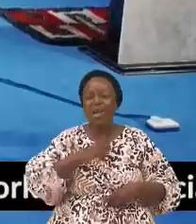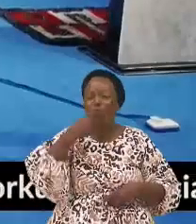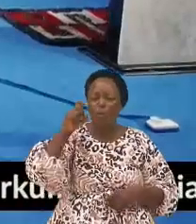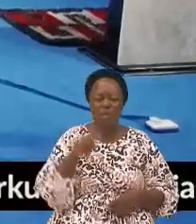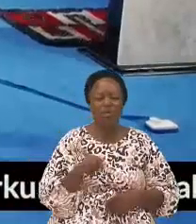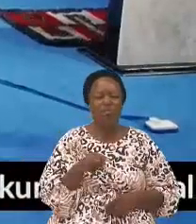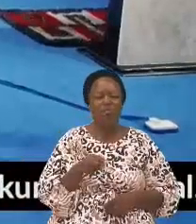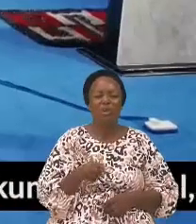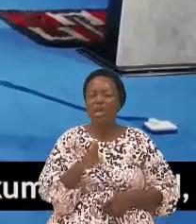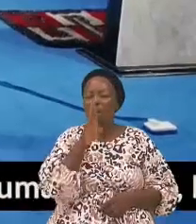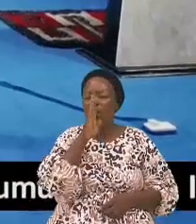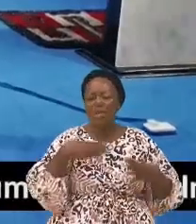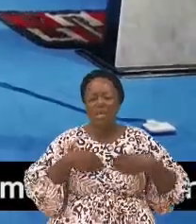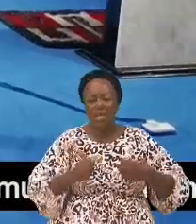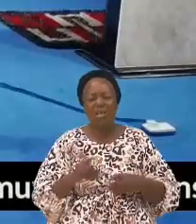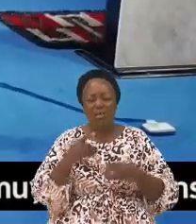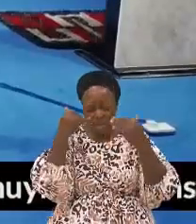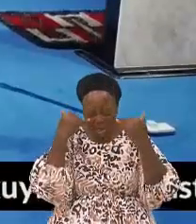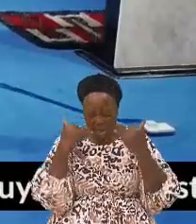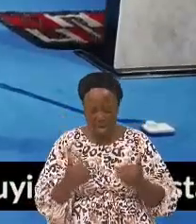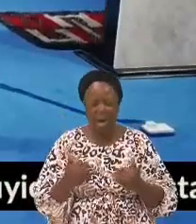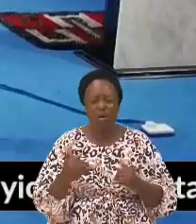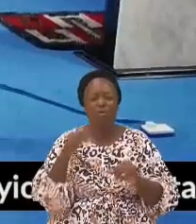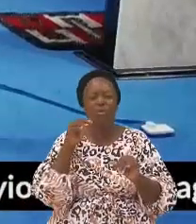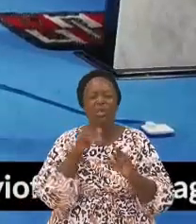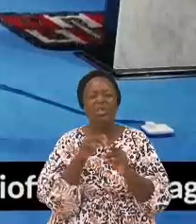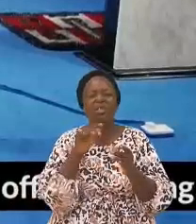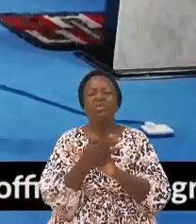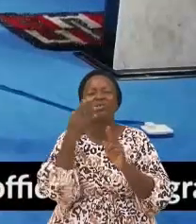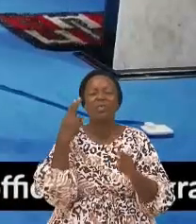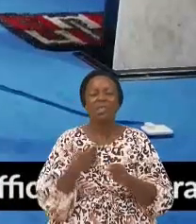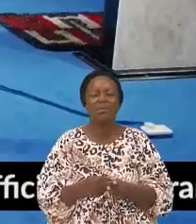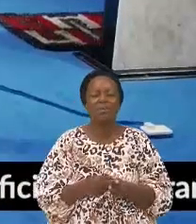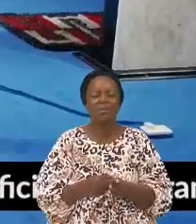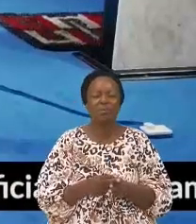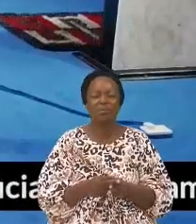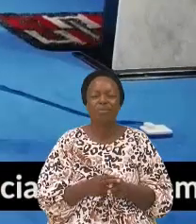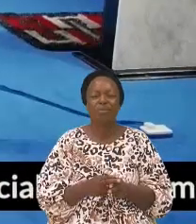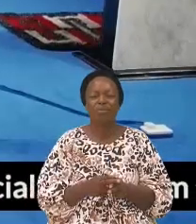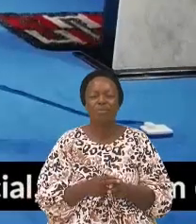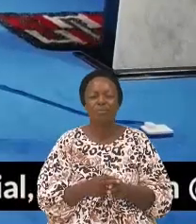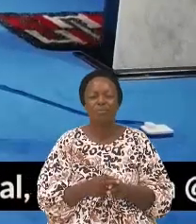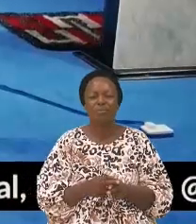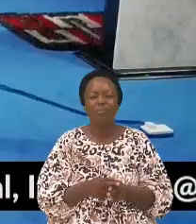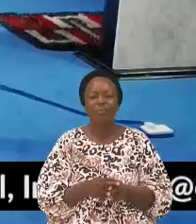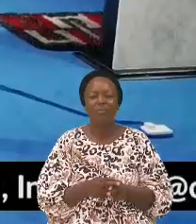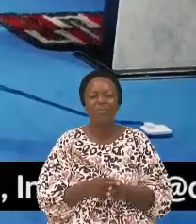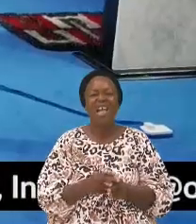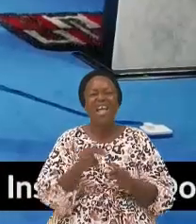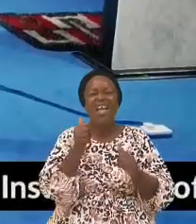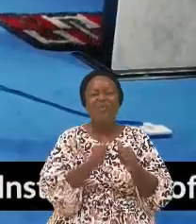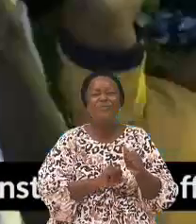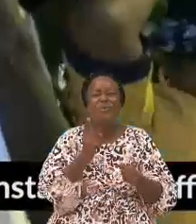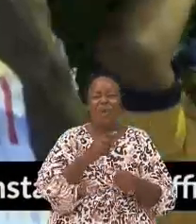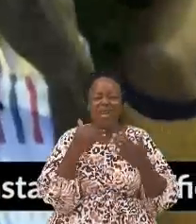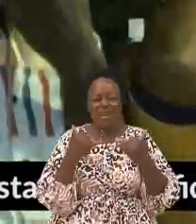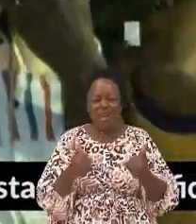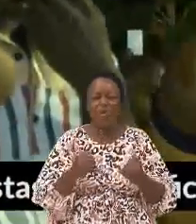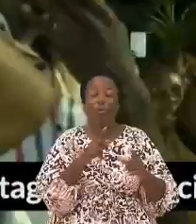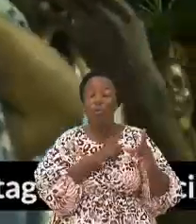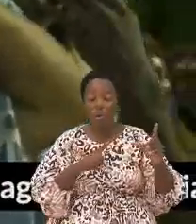Incurable disease, I command you, be healed right now in Jesus'